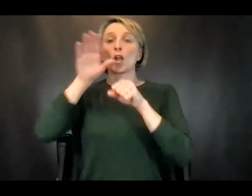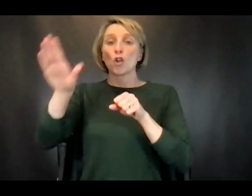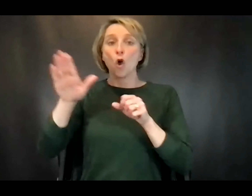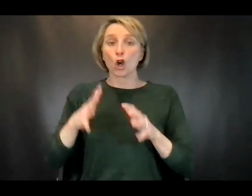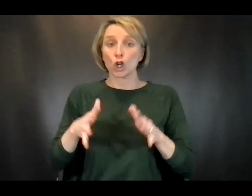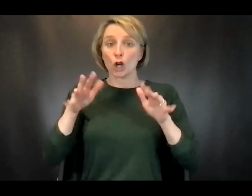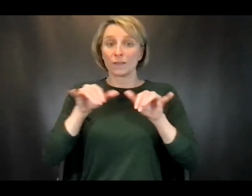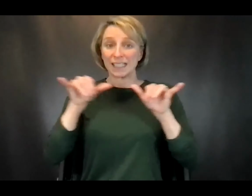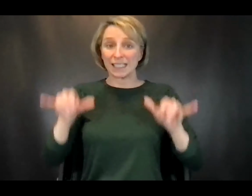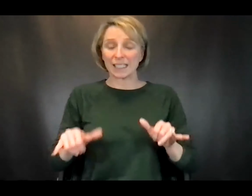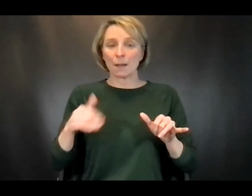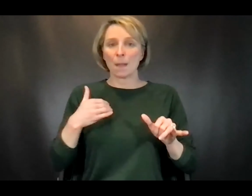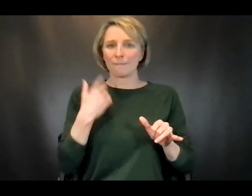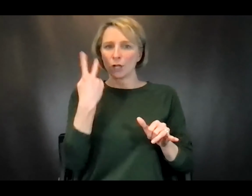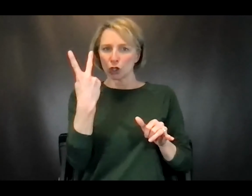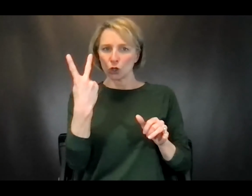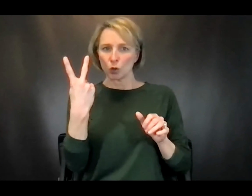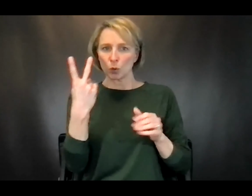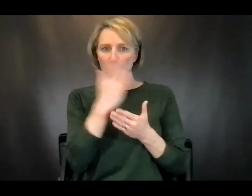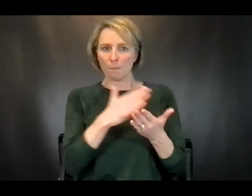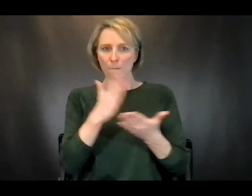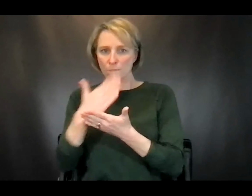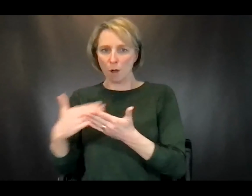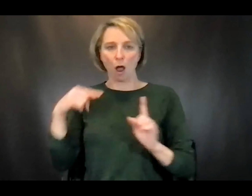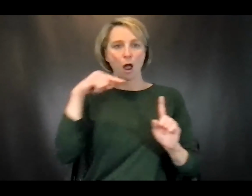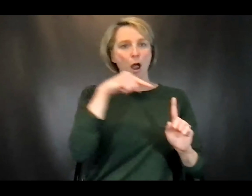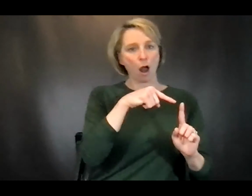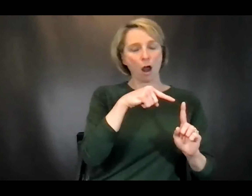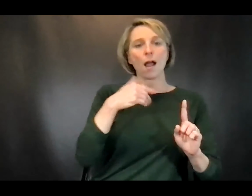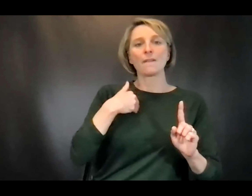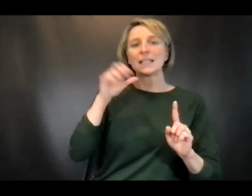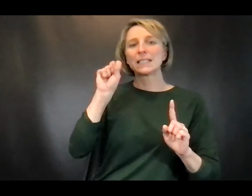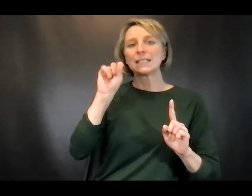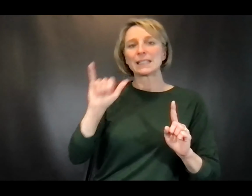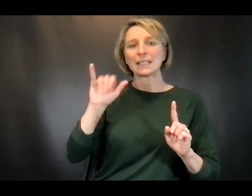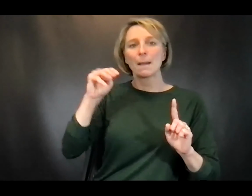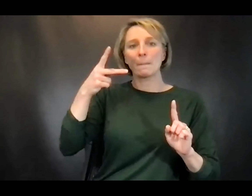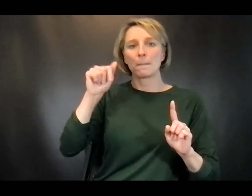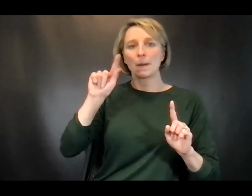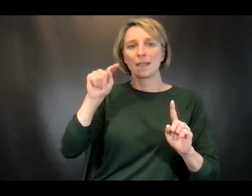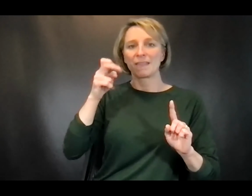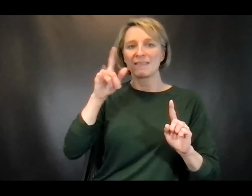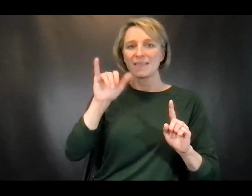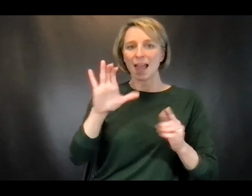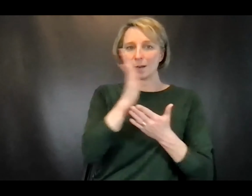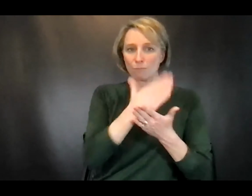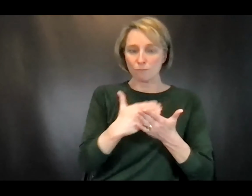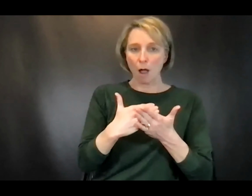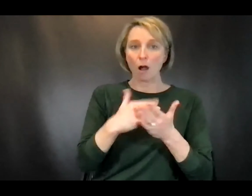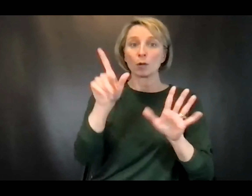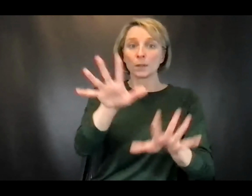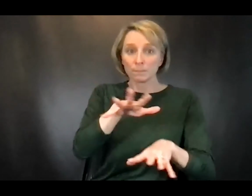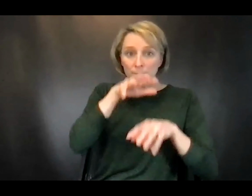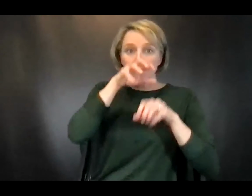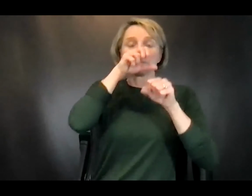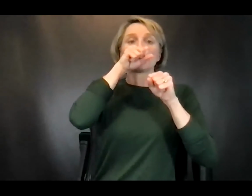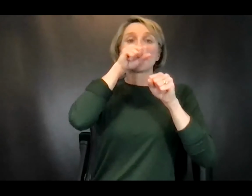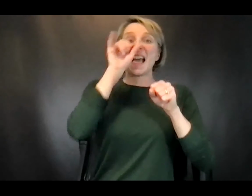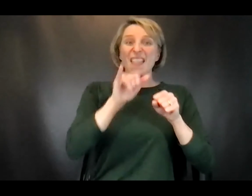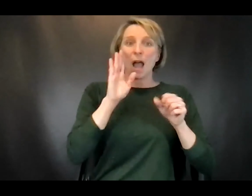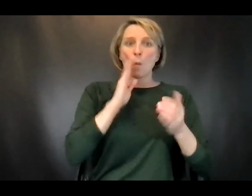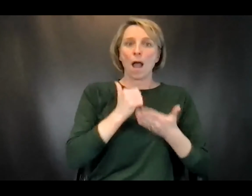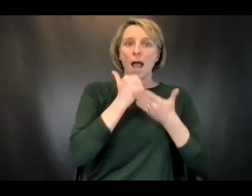ready for fight or flight. As you exhale, you're going into the rest and digest, or tend